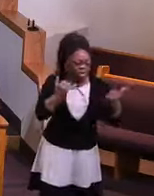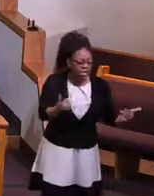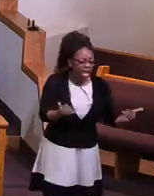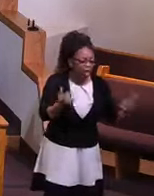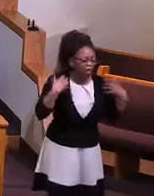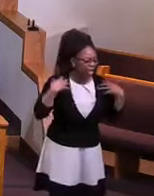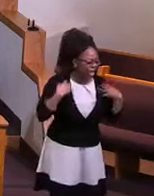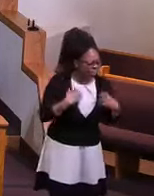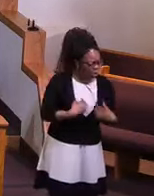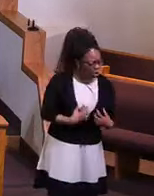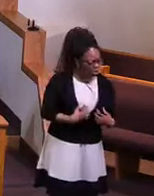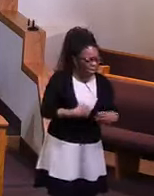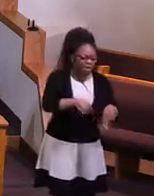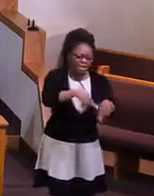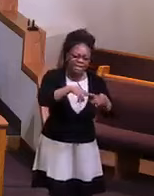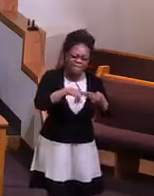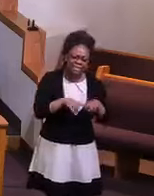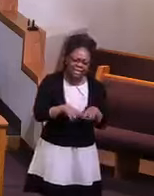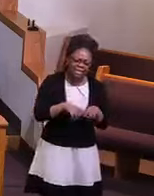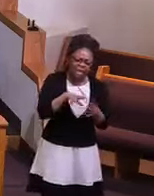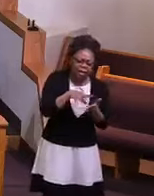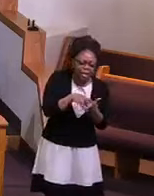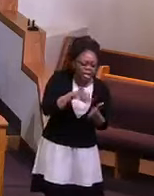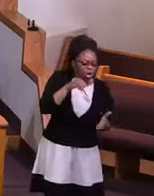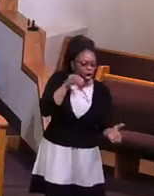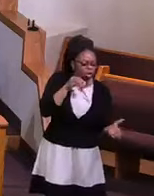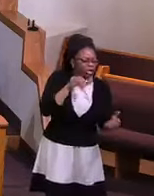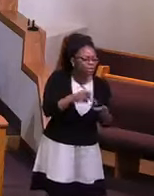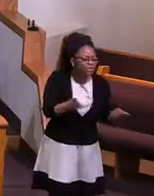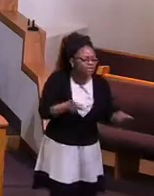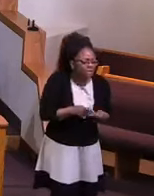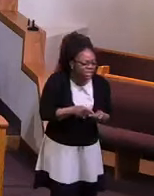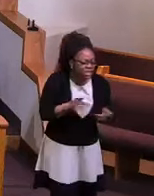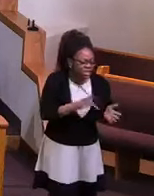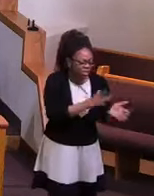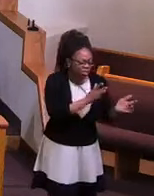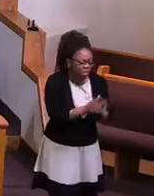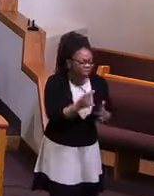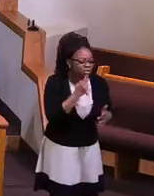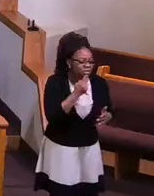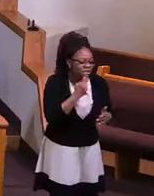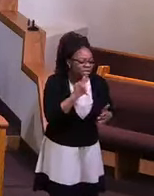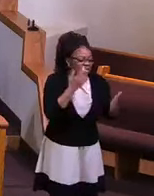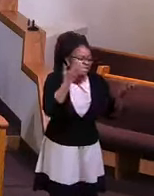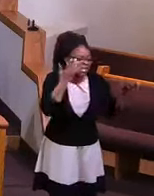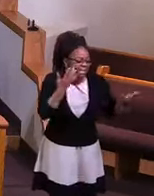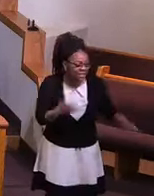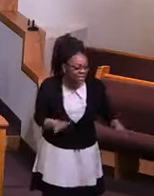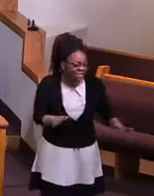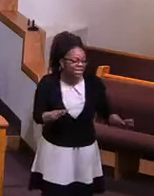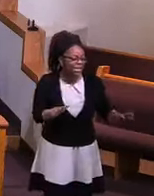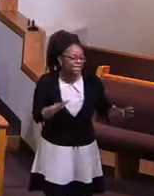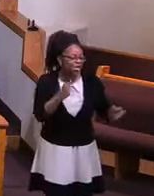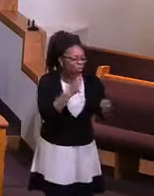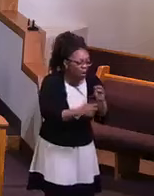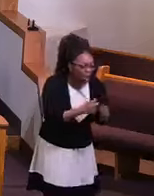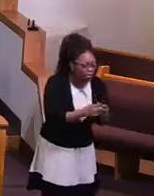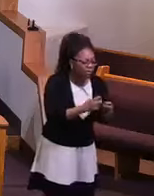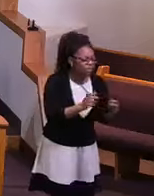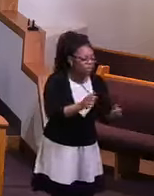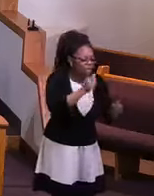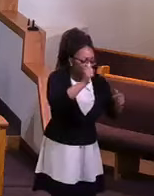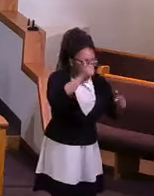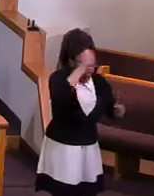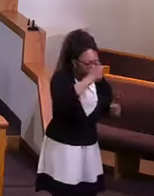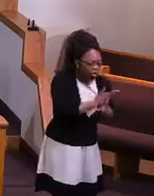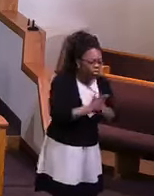sitting down in a learning position, and the Bible says, then there's a pop, God. This brother had been living his life, he had